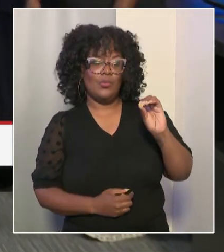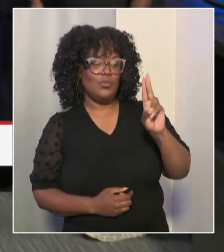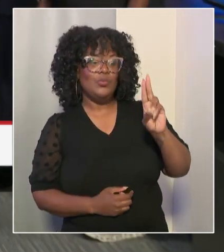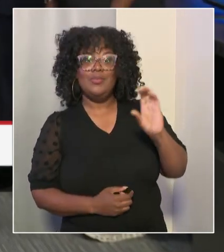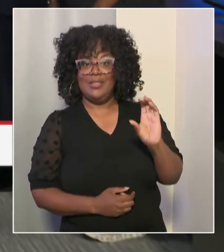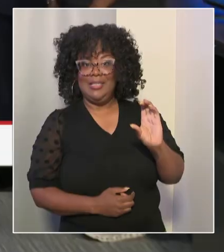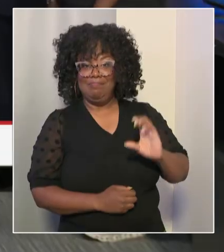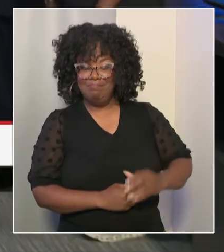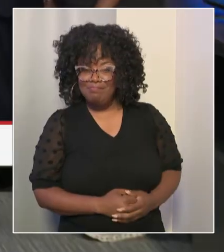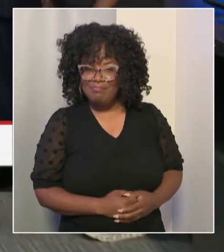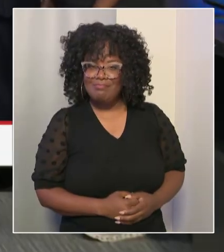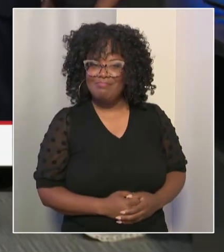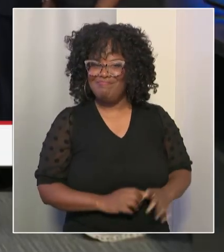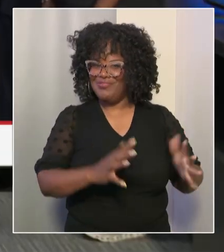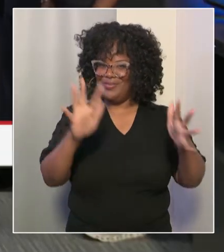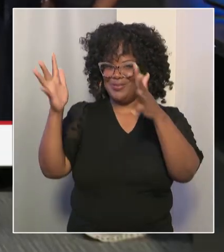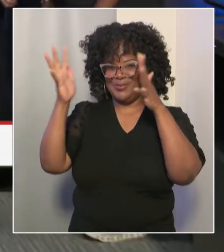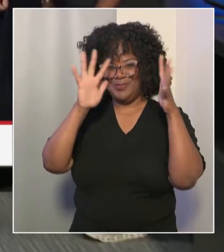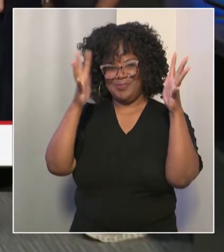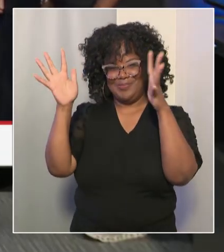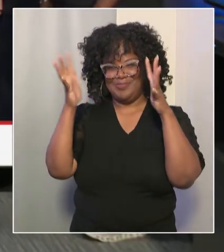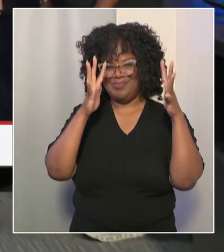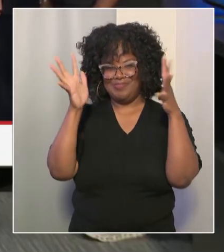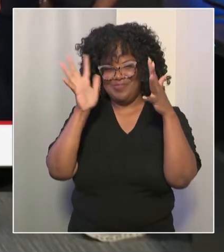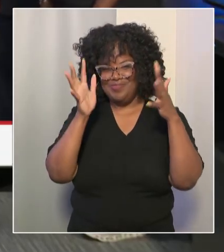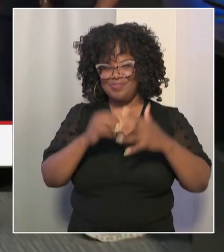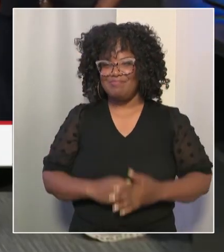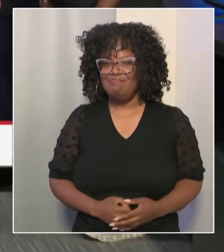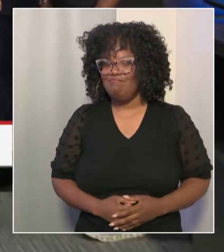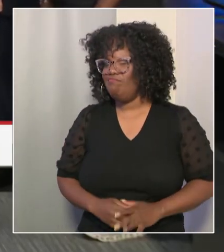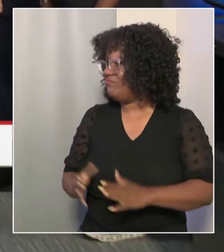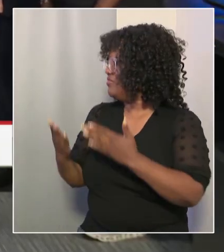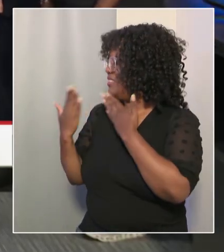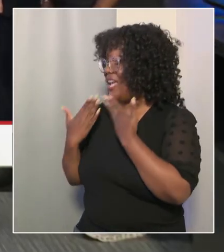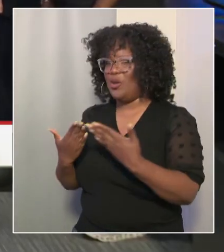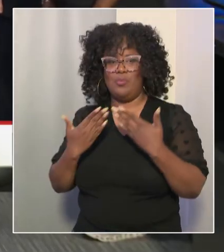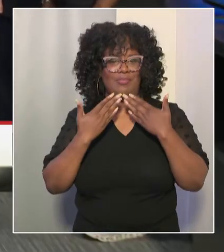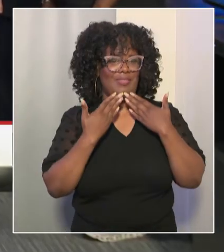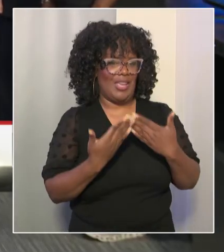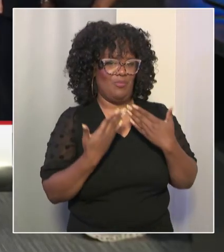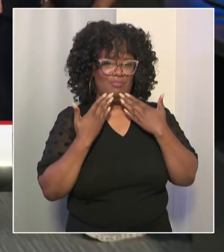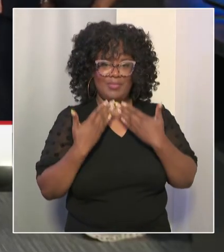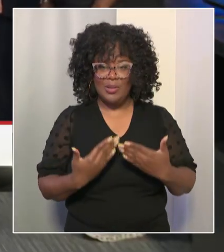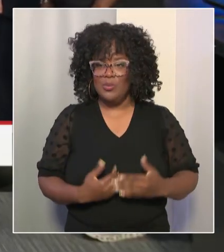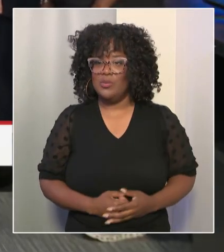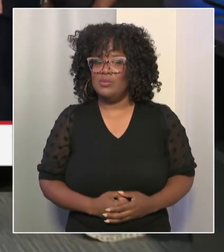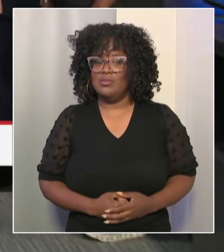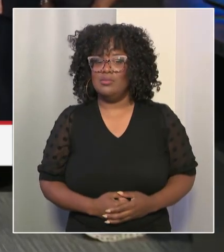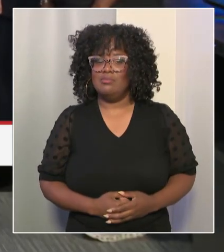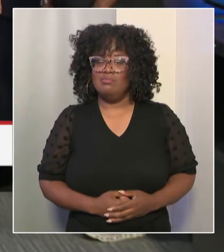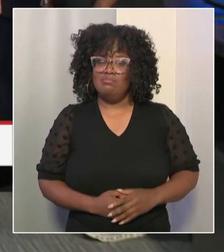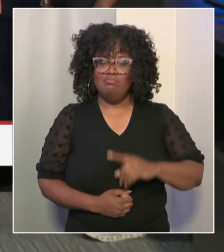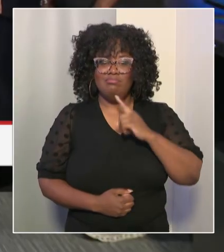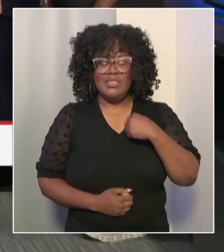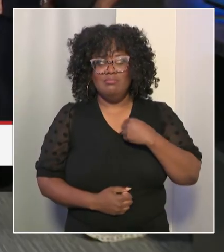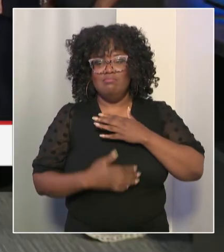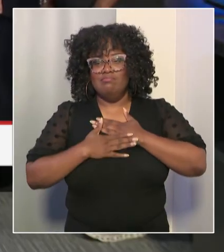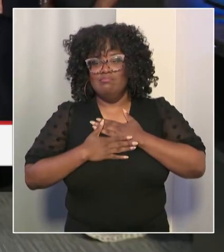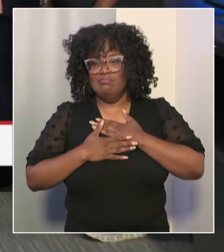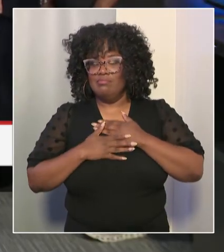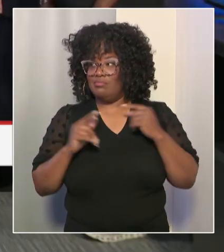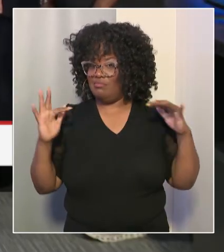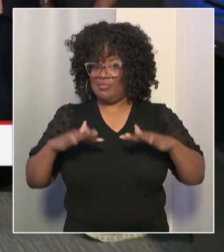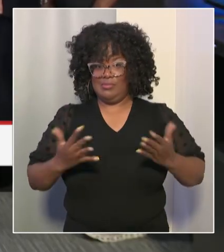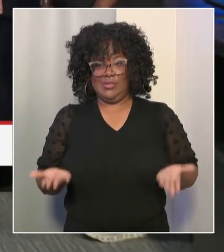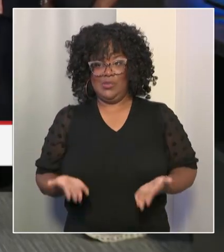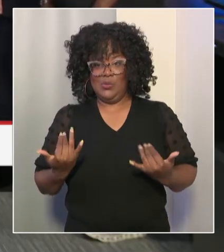Thank you, Deputy Mayor Appiah. Good afternoon, everyone. Good afternoon. I am so grateful that you could join us today. I'm especially honored to welcome